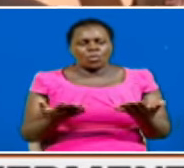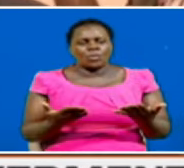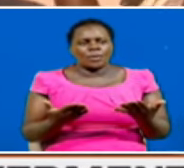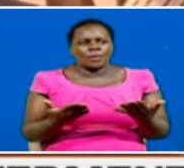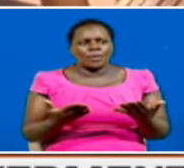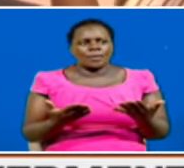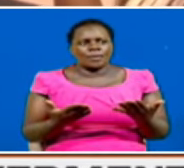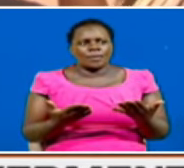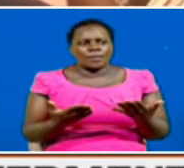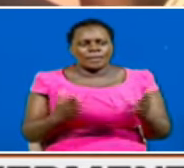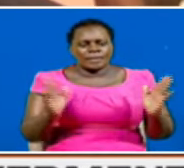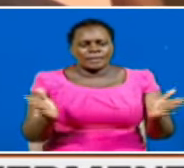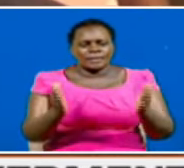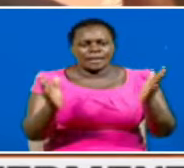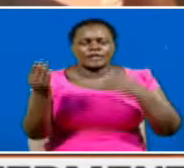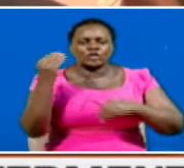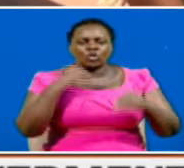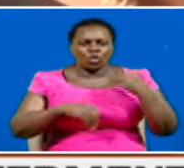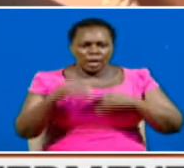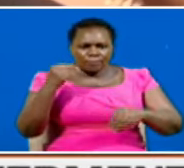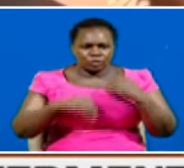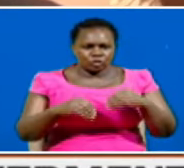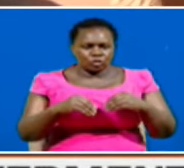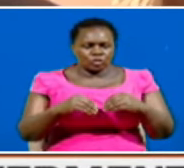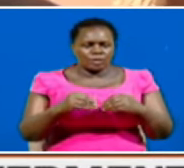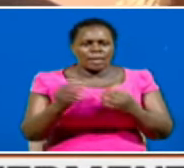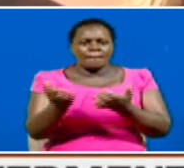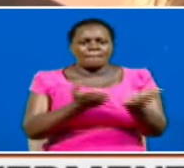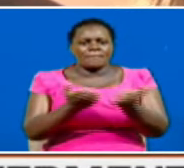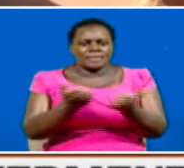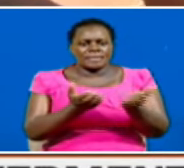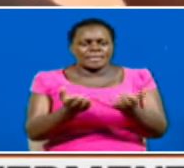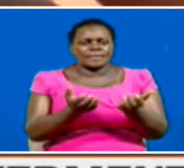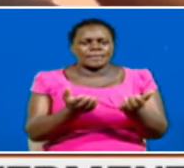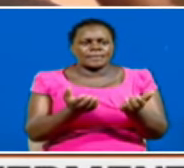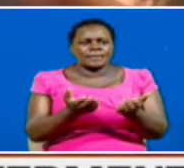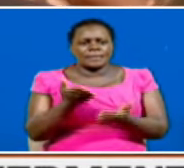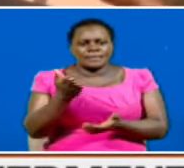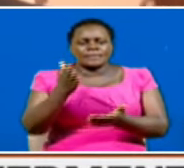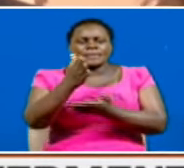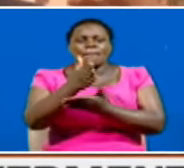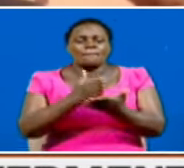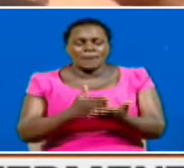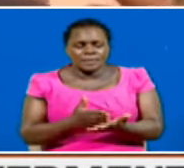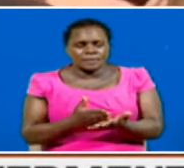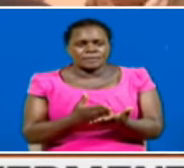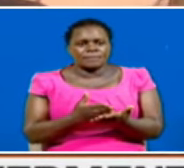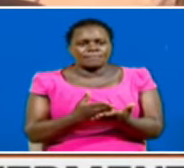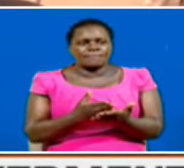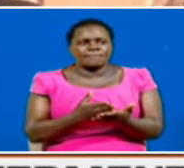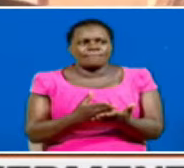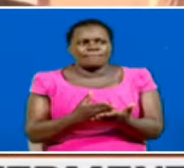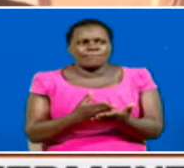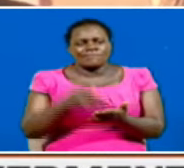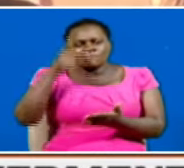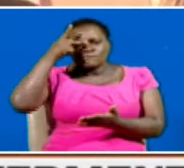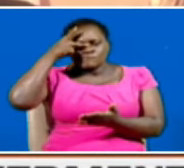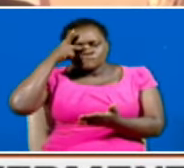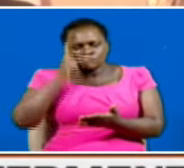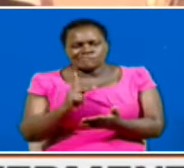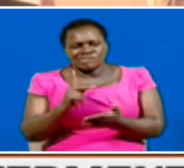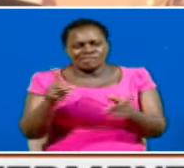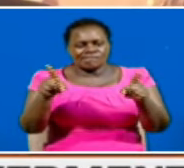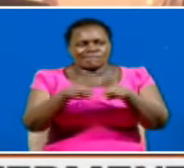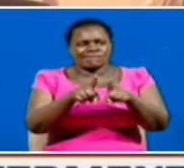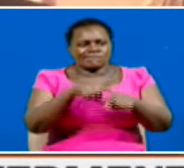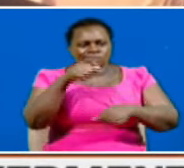or encourage fraud in the transaction of businesses. So that is part of the policies and